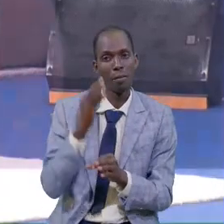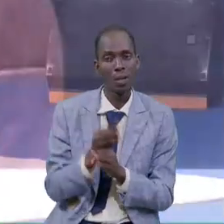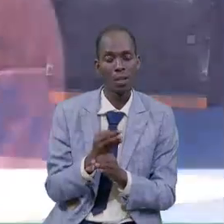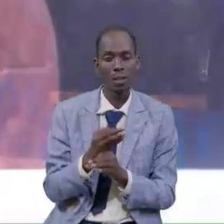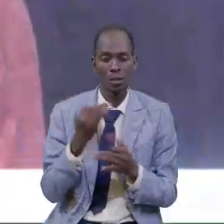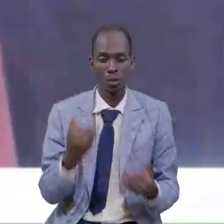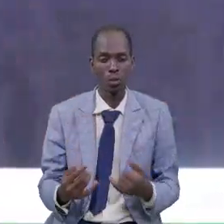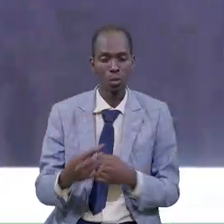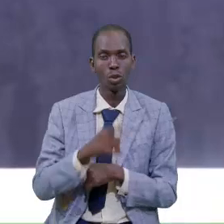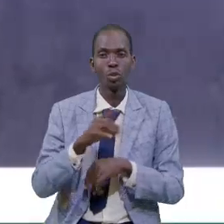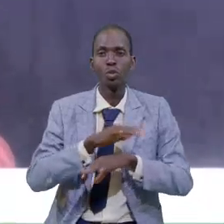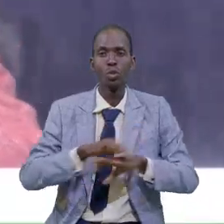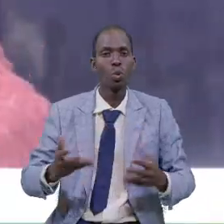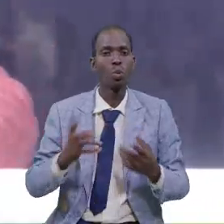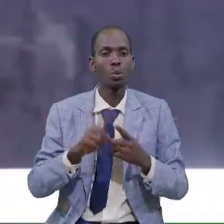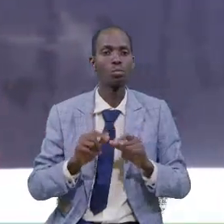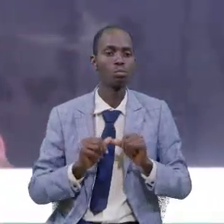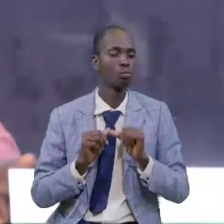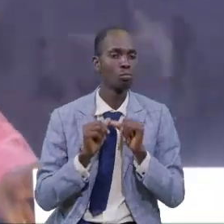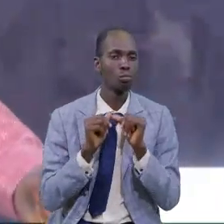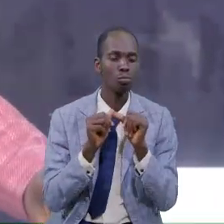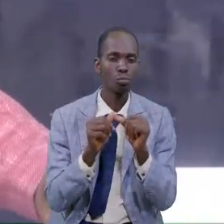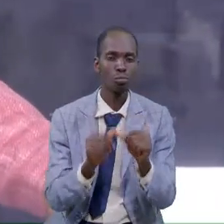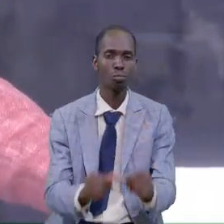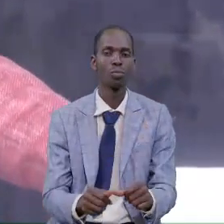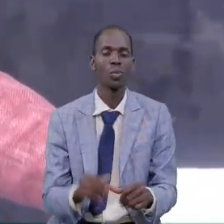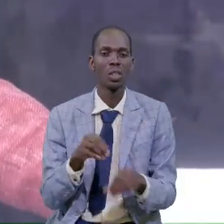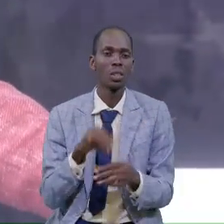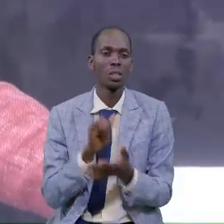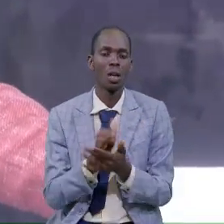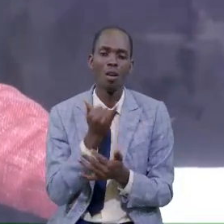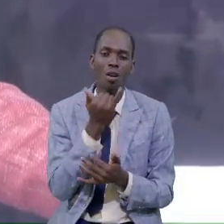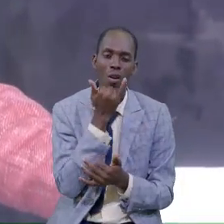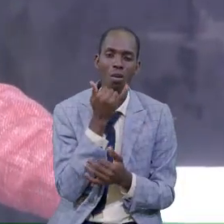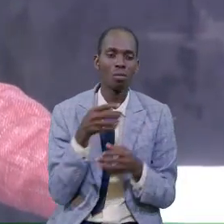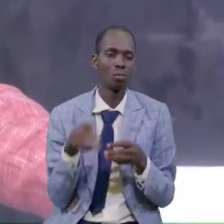on going that wrong direction.